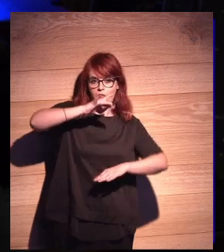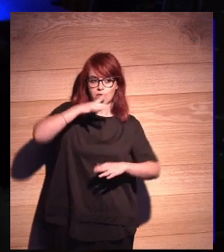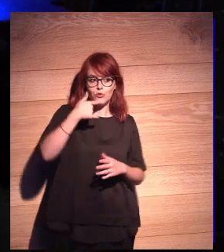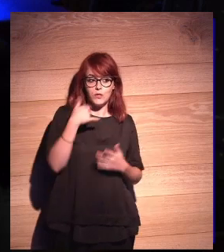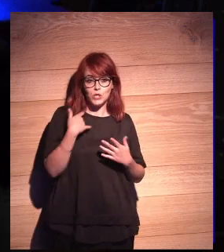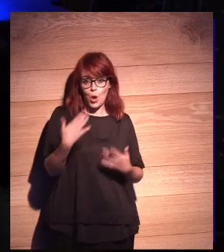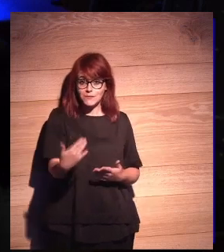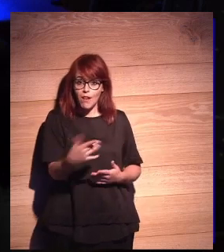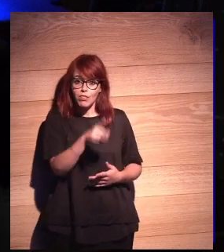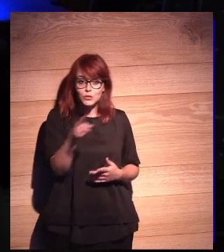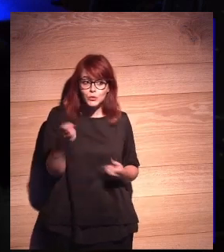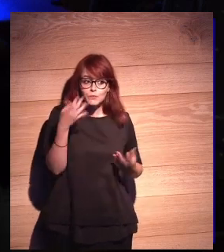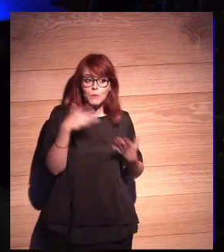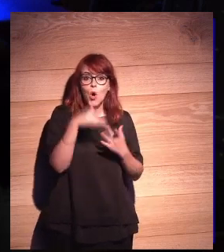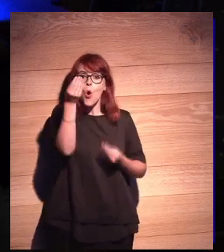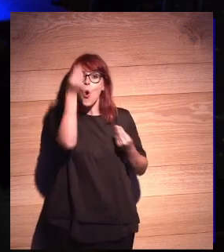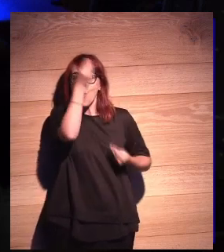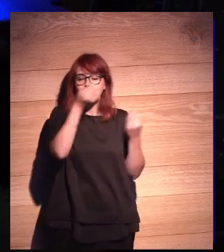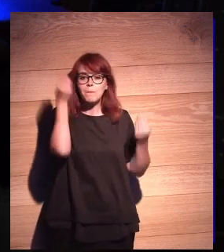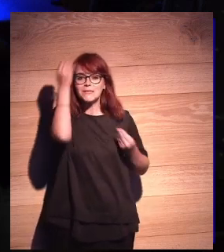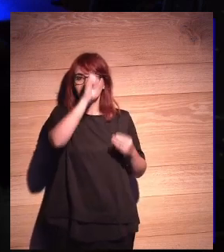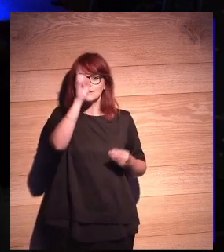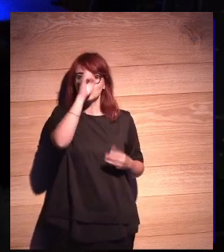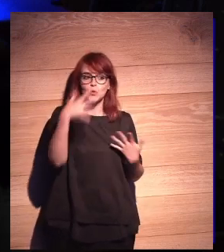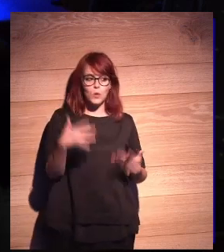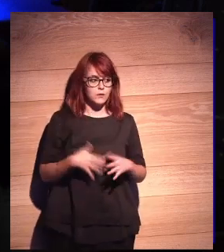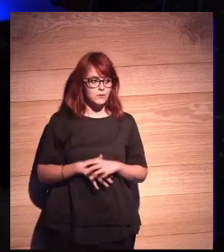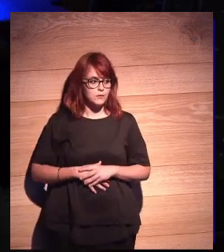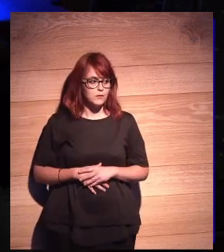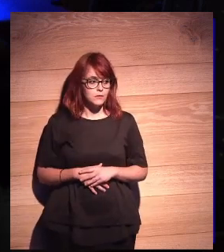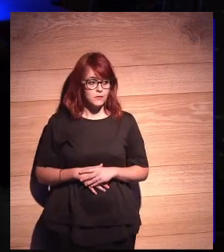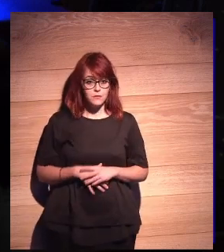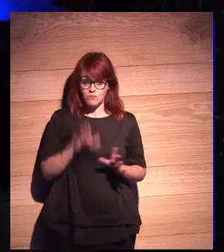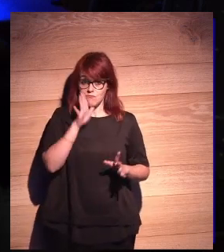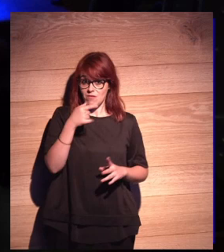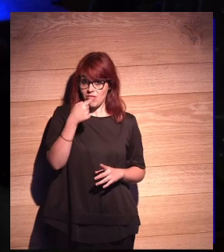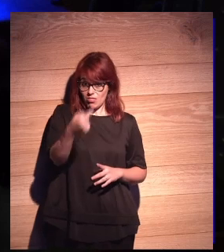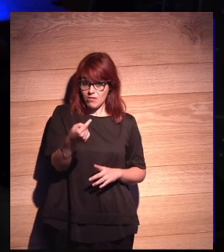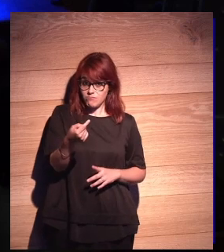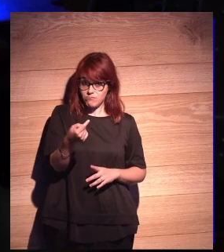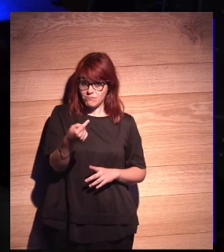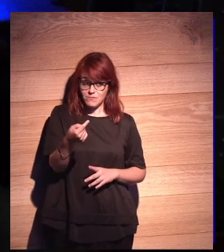digital world, and it's okay. So what do you think about that?